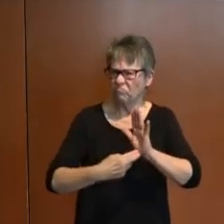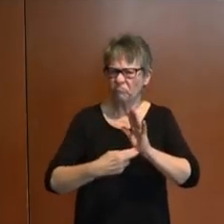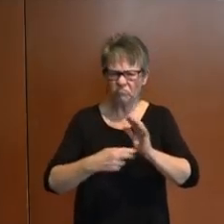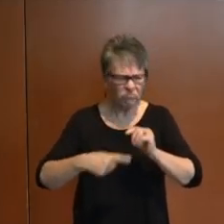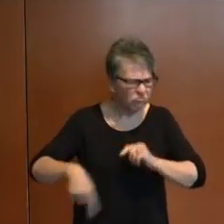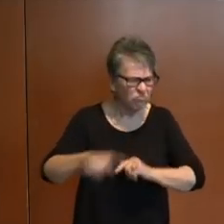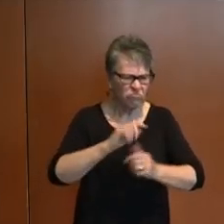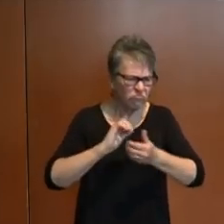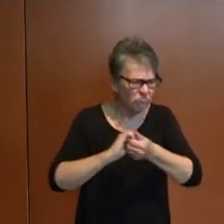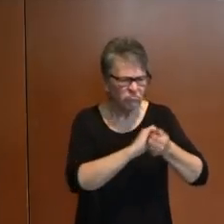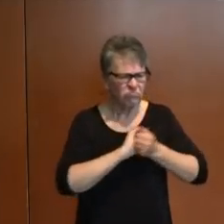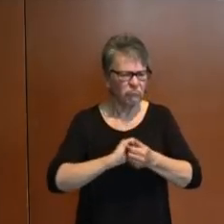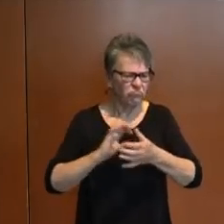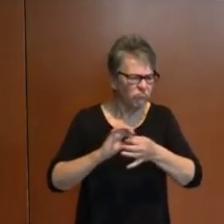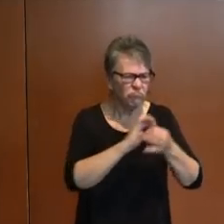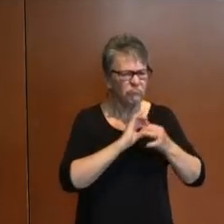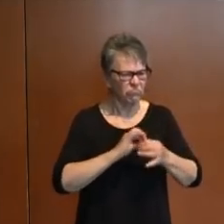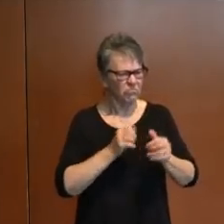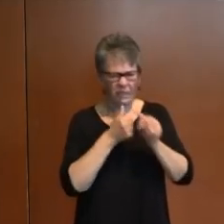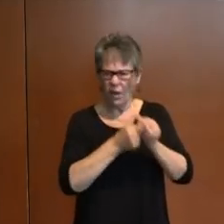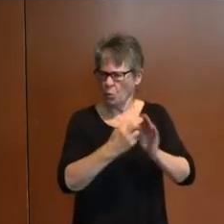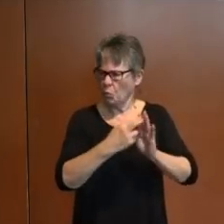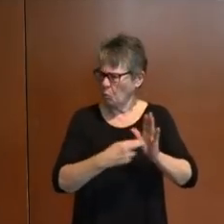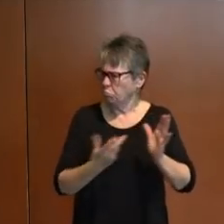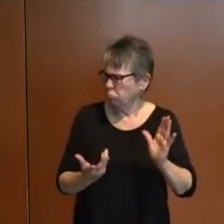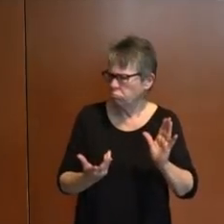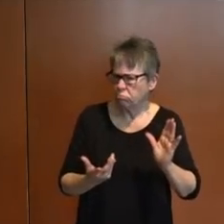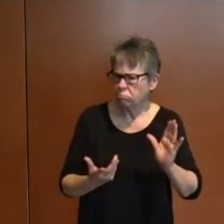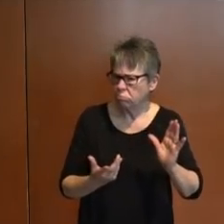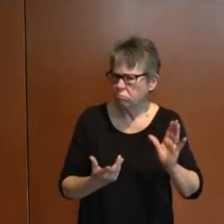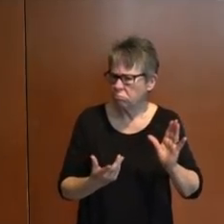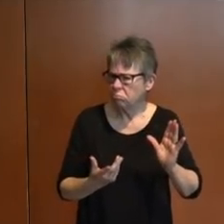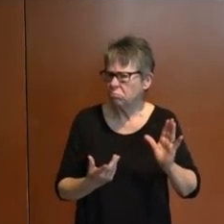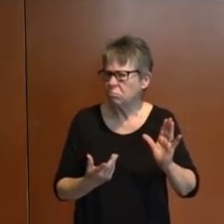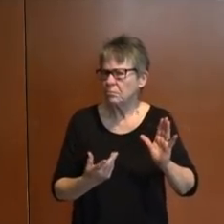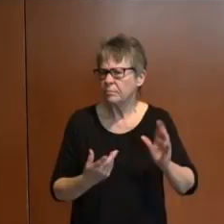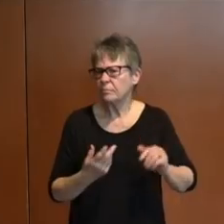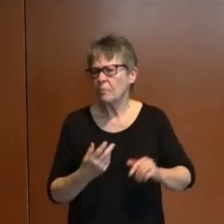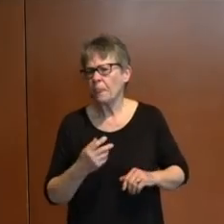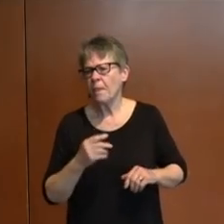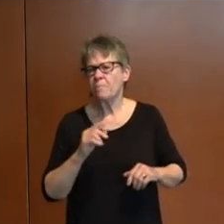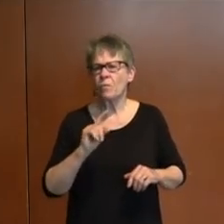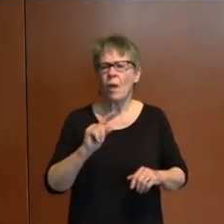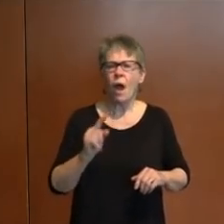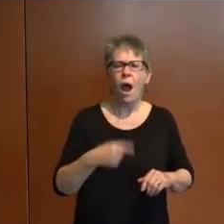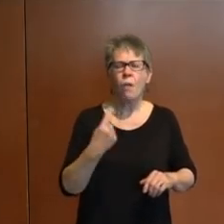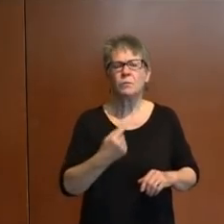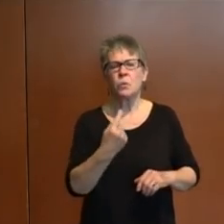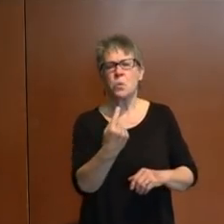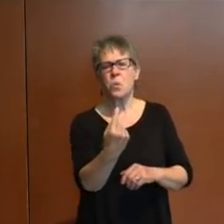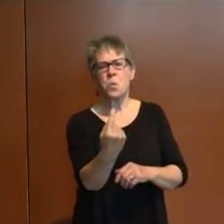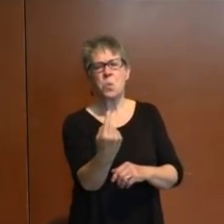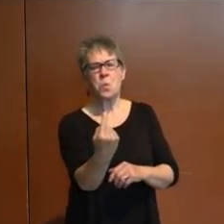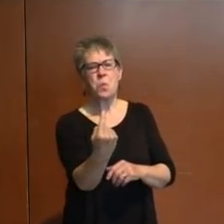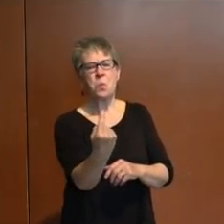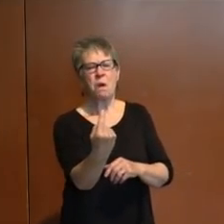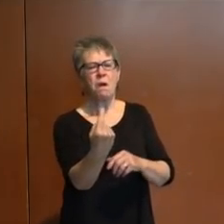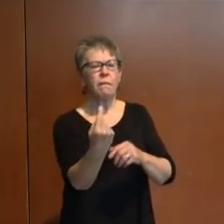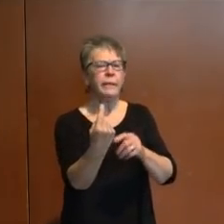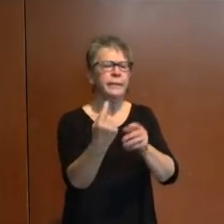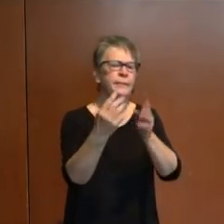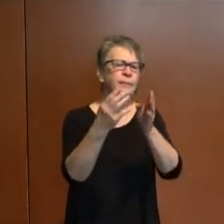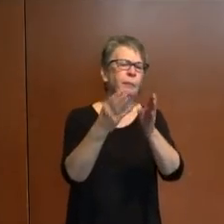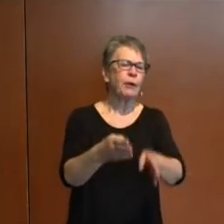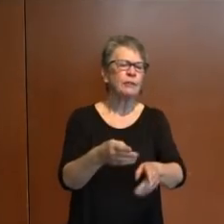there's always going to be somebody out there who's going to connect some dots that have no right being connected and start blaming whole communities.